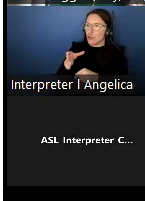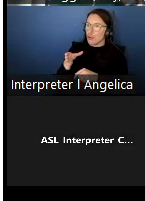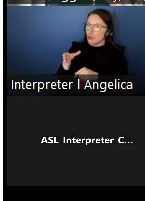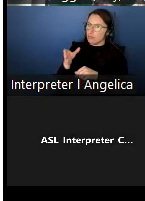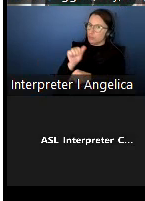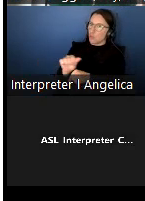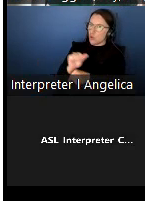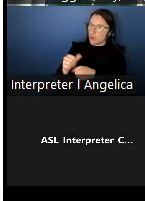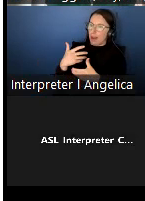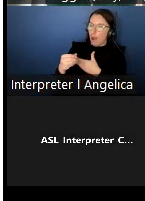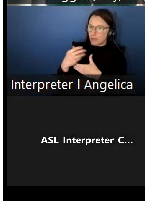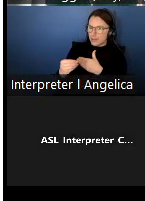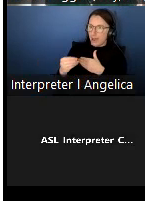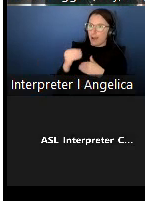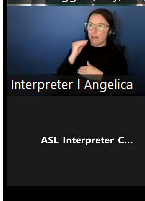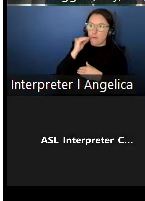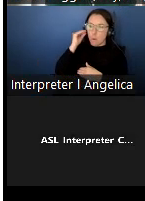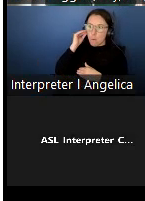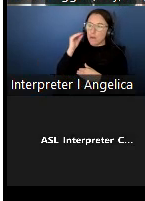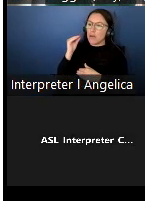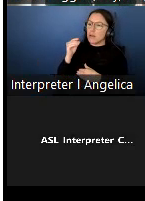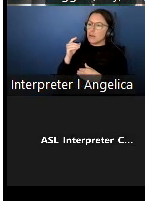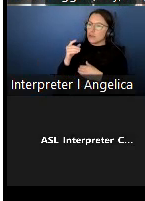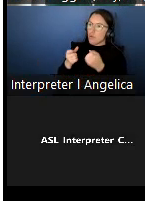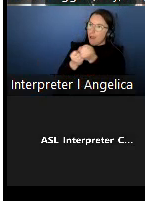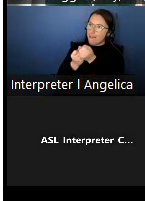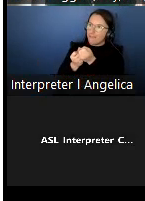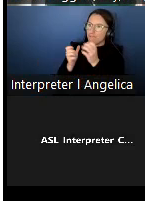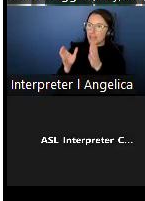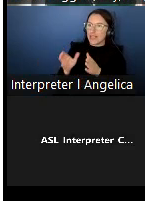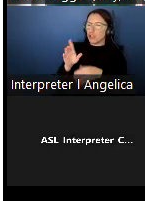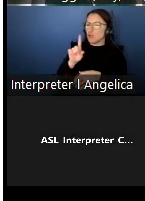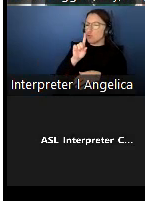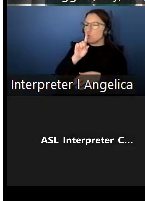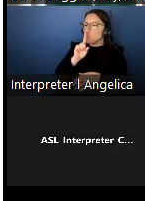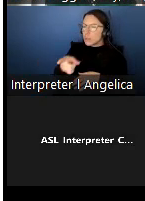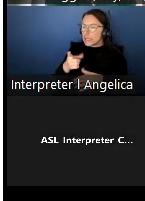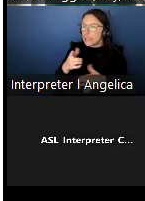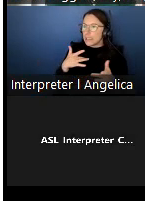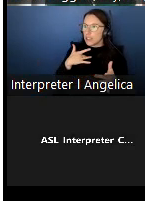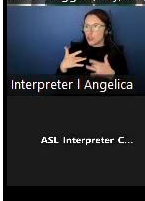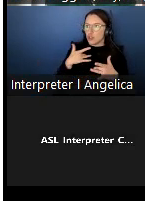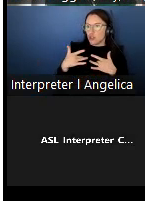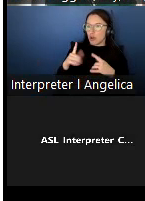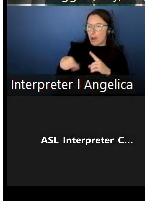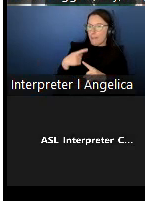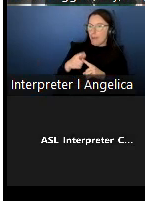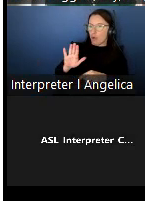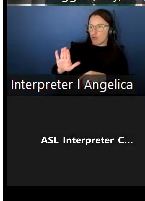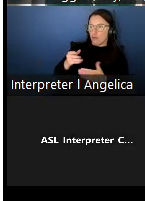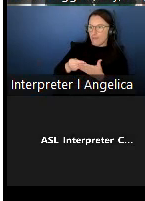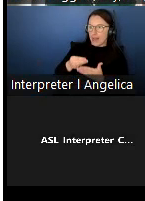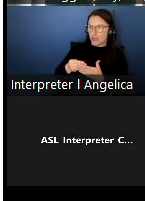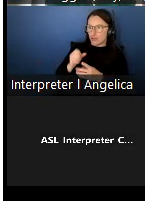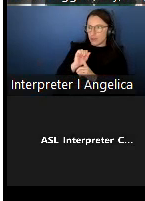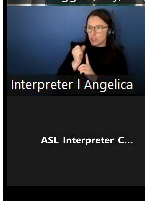outside the home. And so the advocates were really concerned about her financial situation. They had